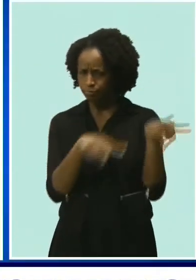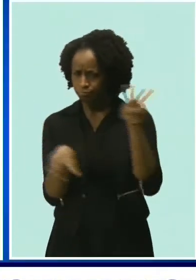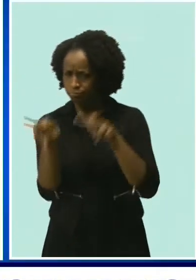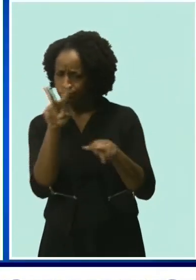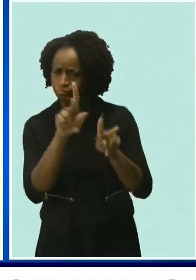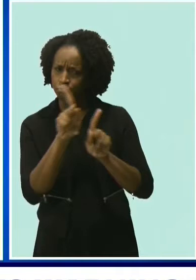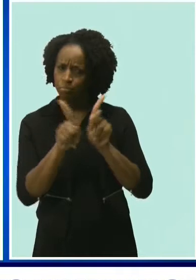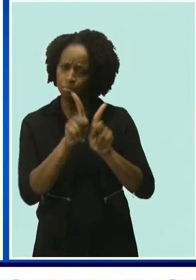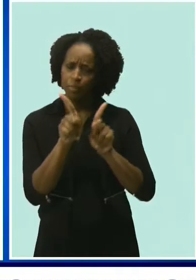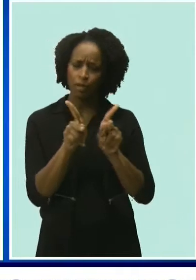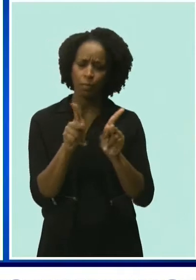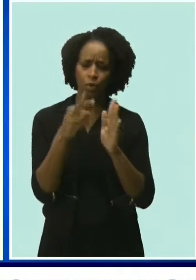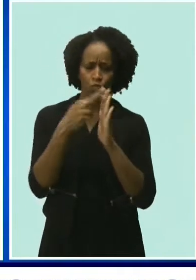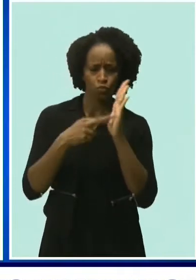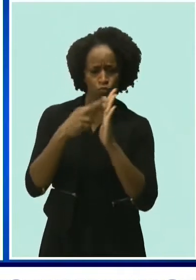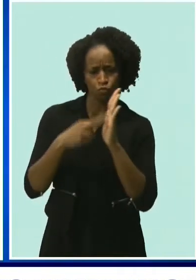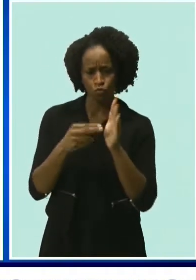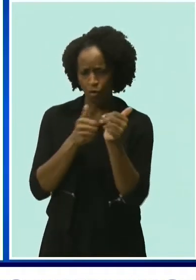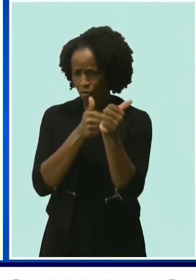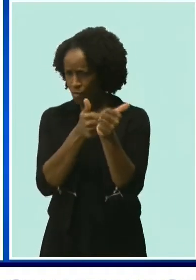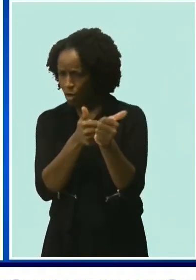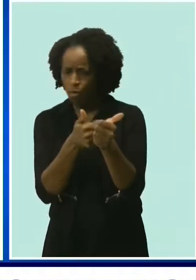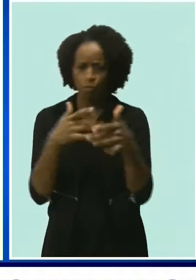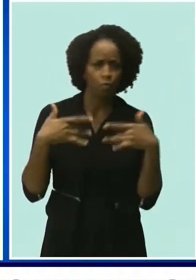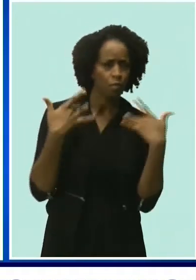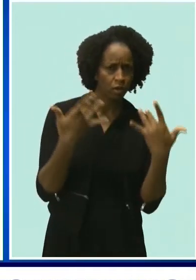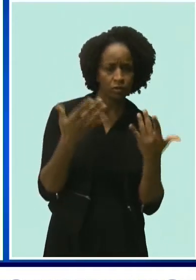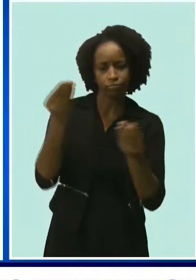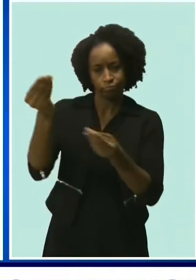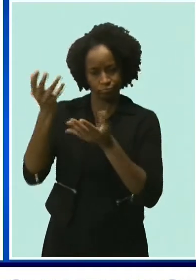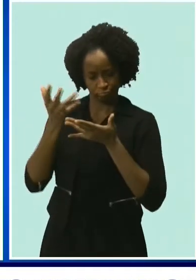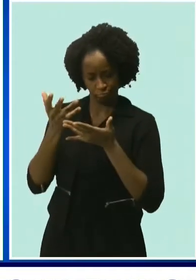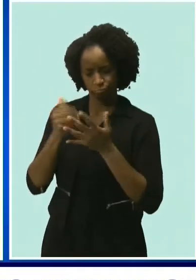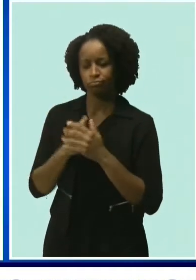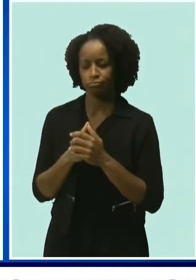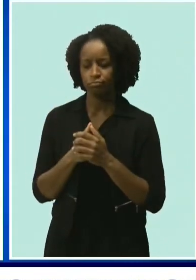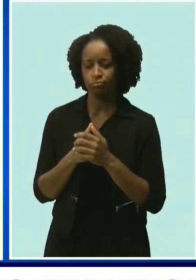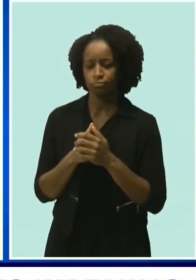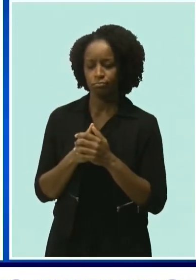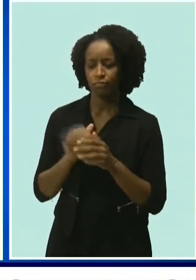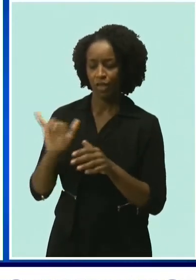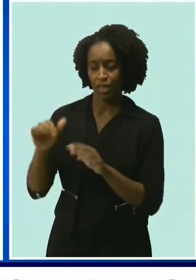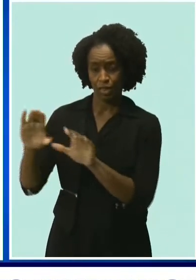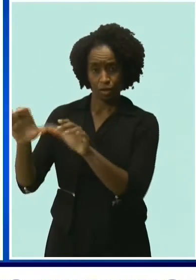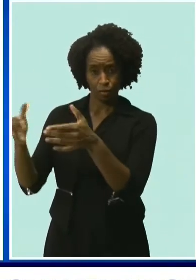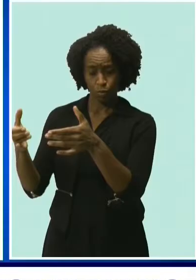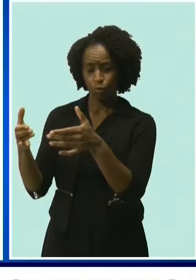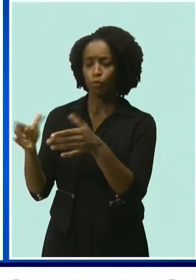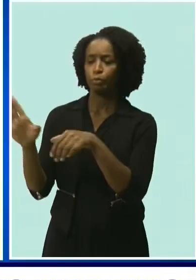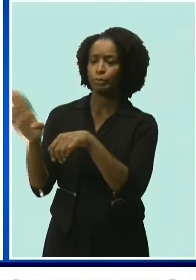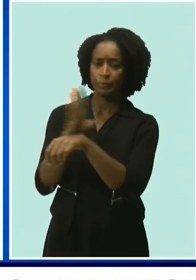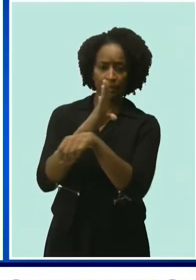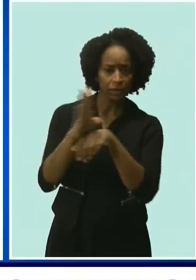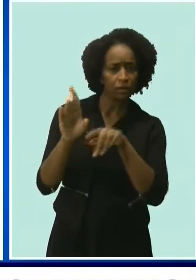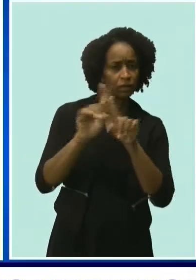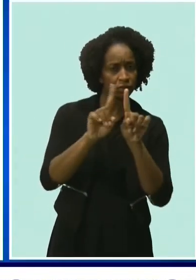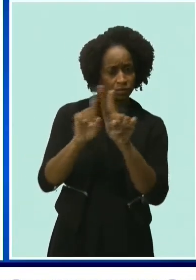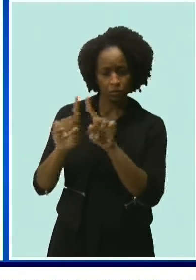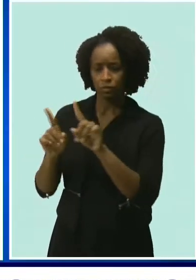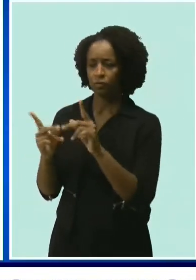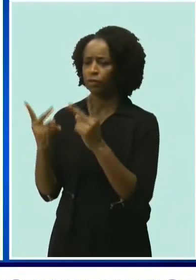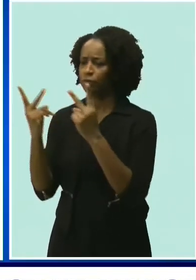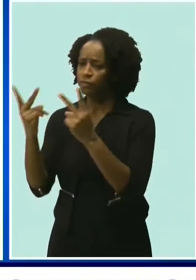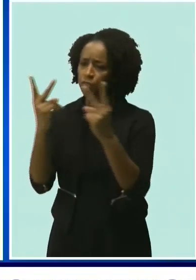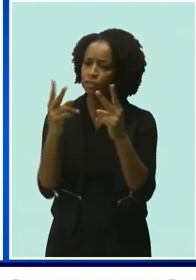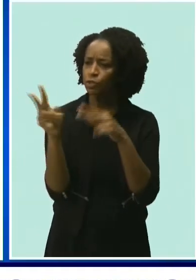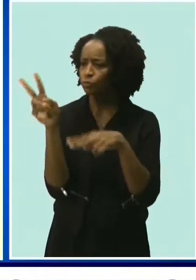field and have reported high levels of compliance from most of the business places they have visited. There is also